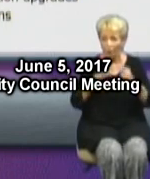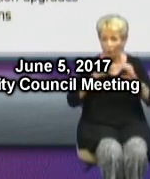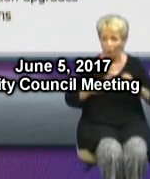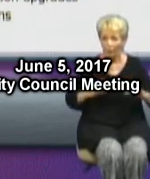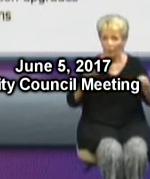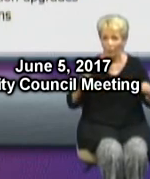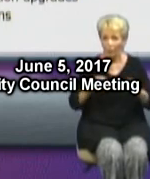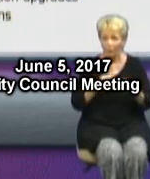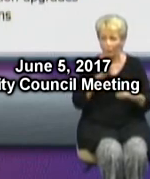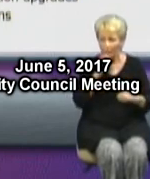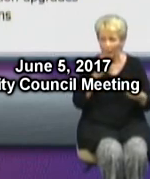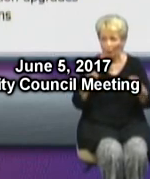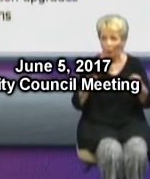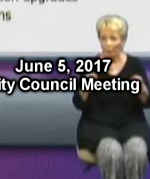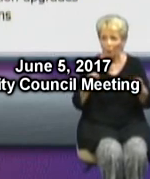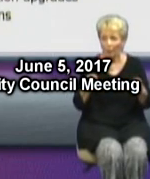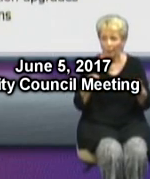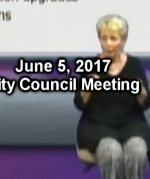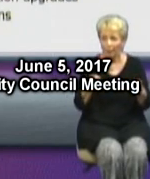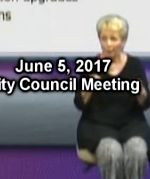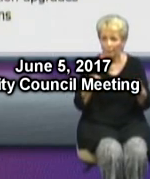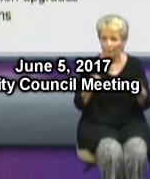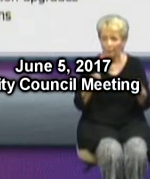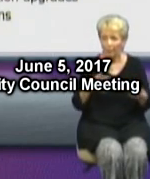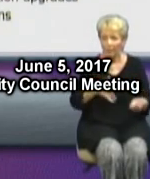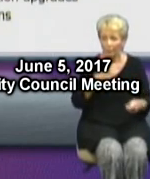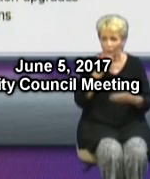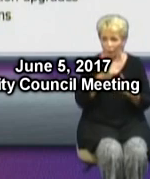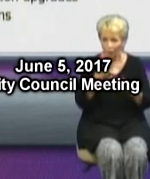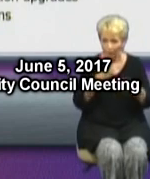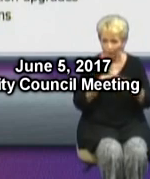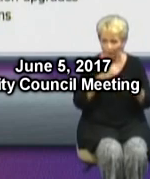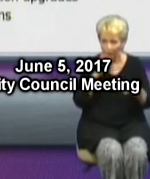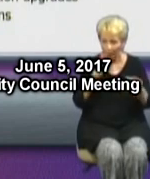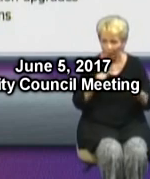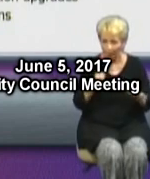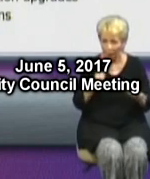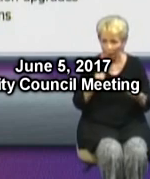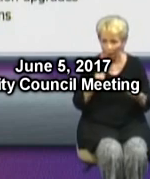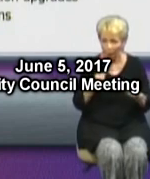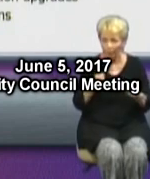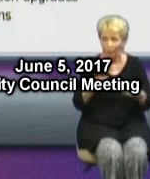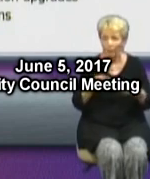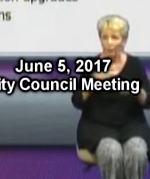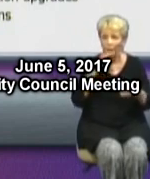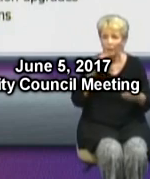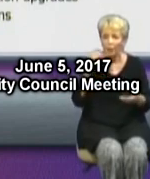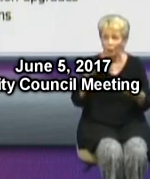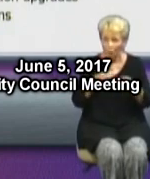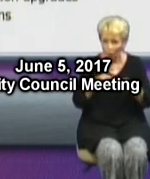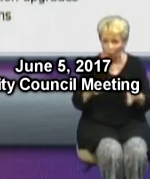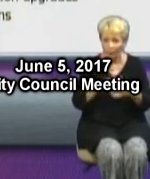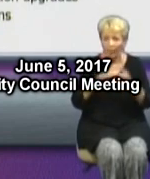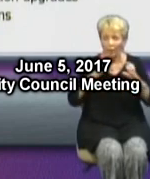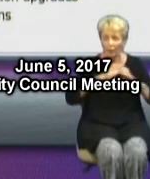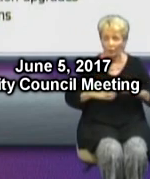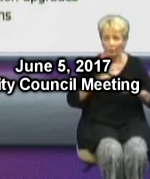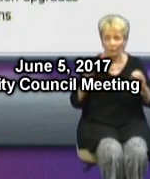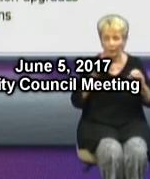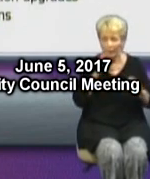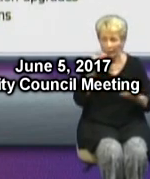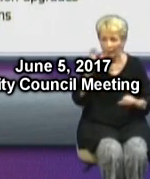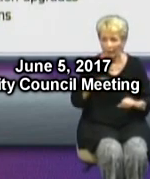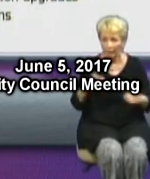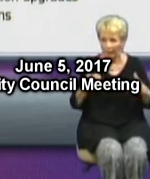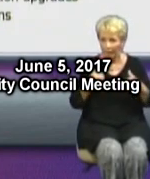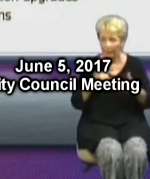longer be operating. And we feel good about being able to recommend this budget, losing that customer with no rate increase to